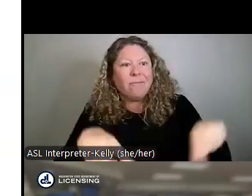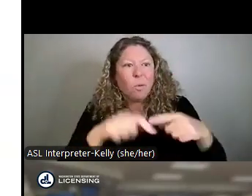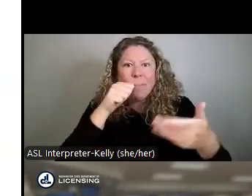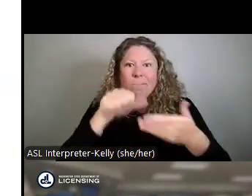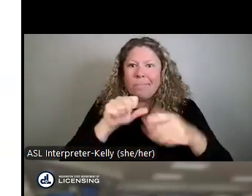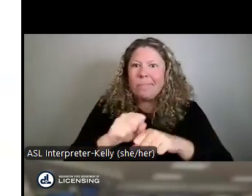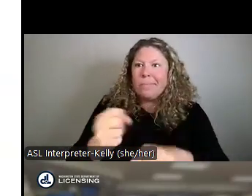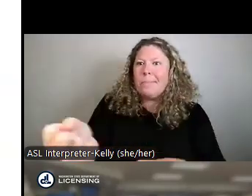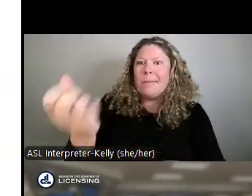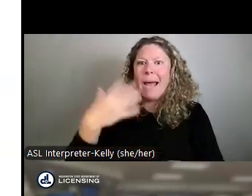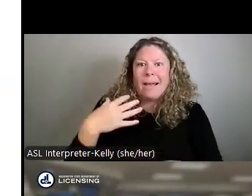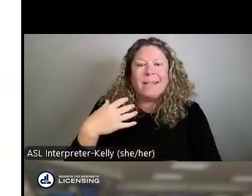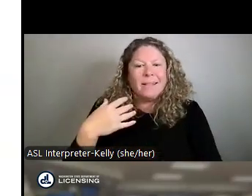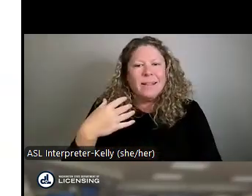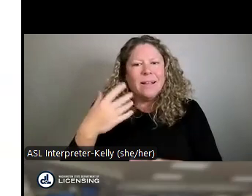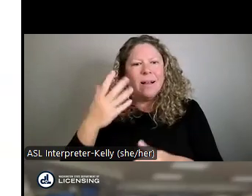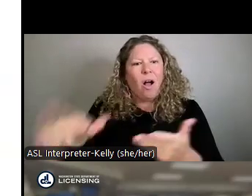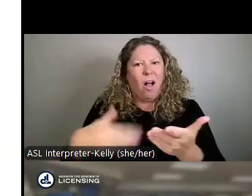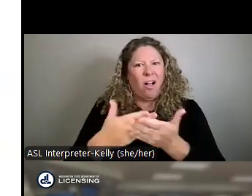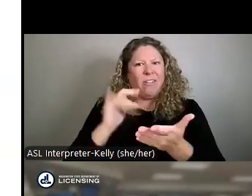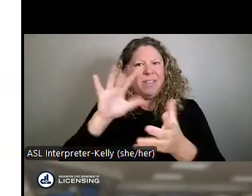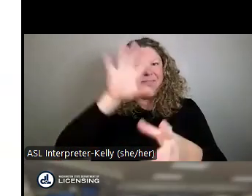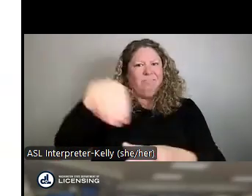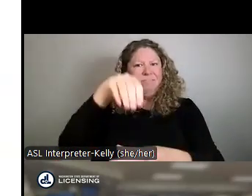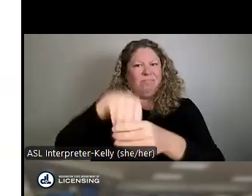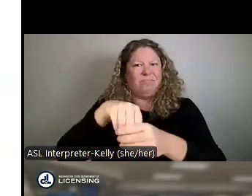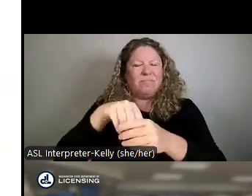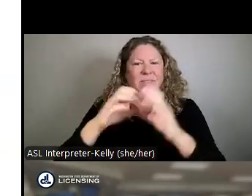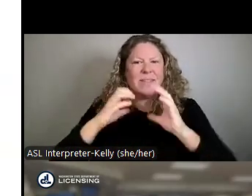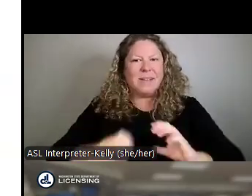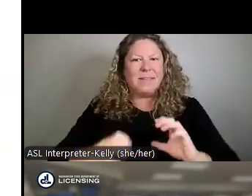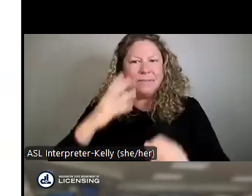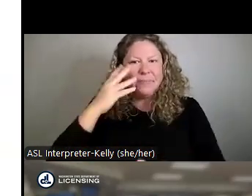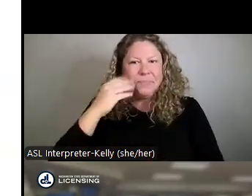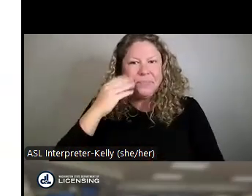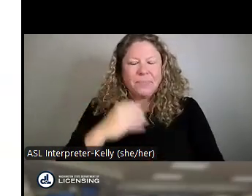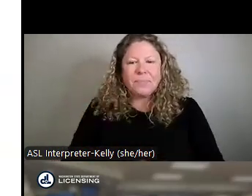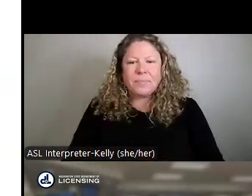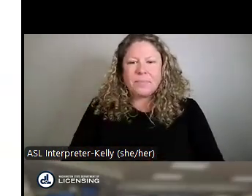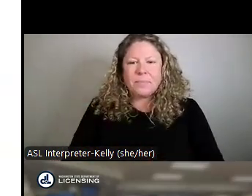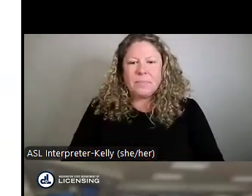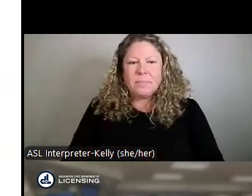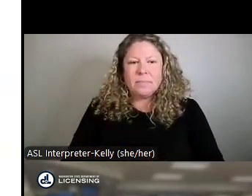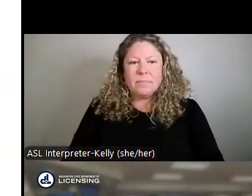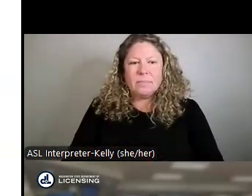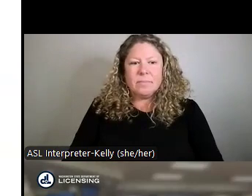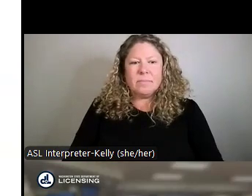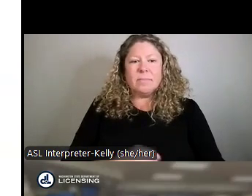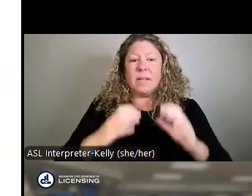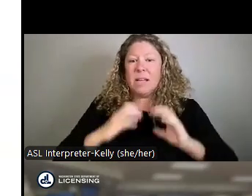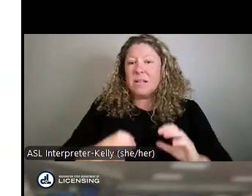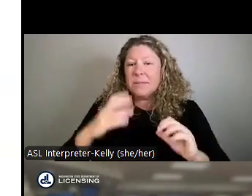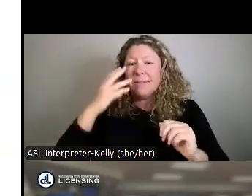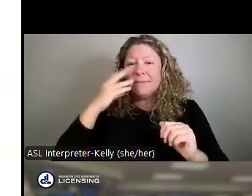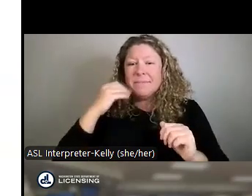those are touch points and make up that customer experience. And customer experience will explore things from the